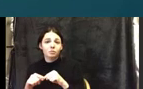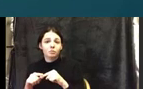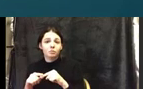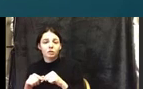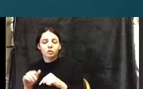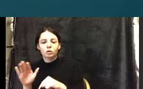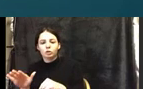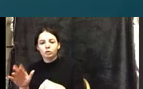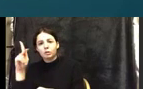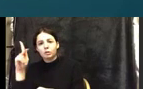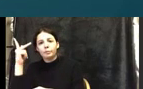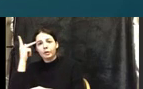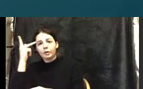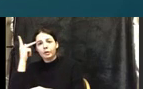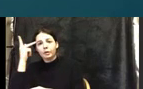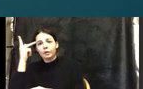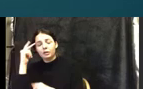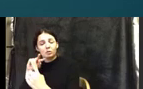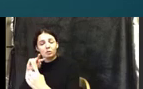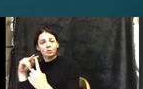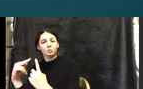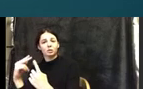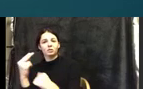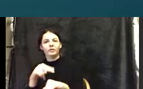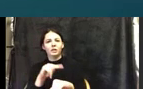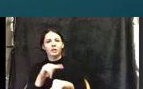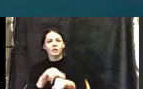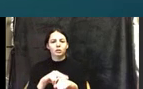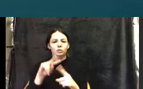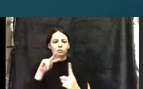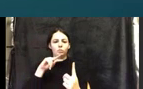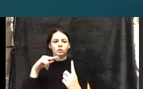how you label it.